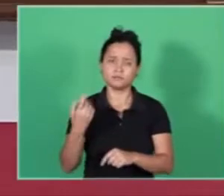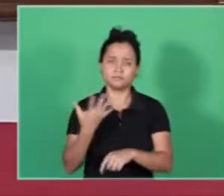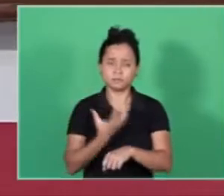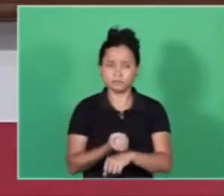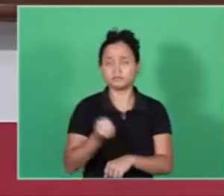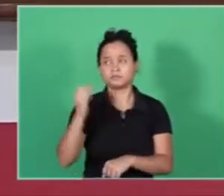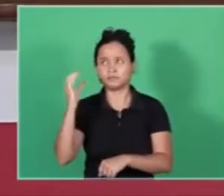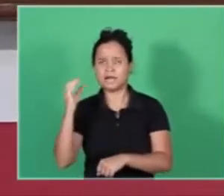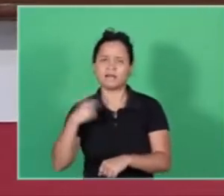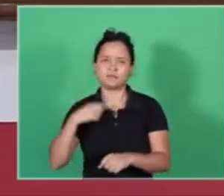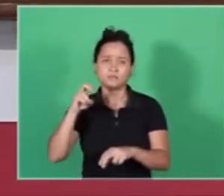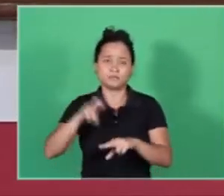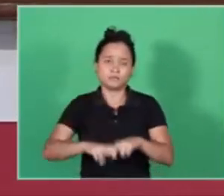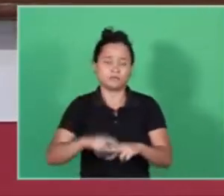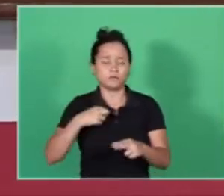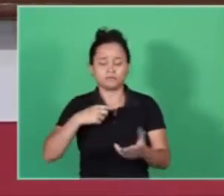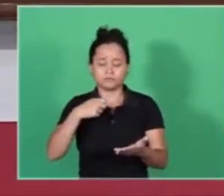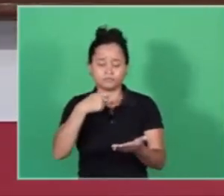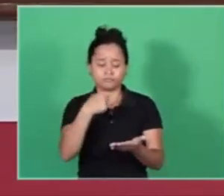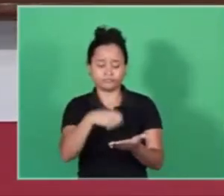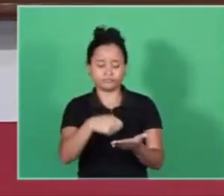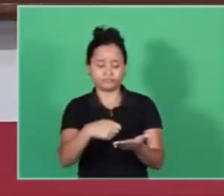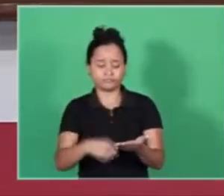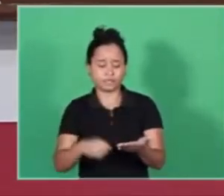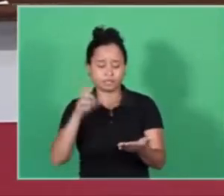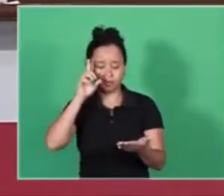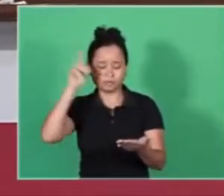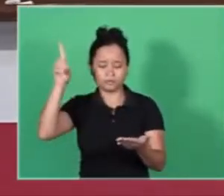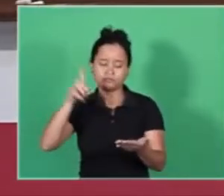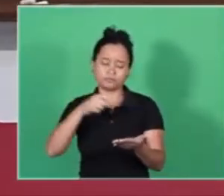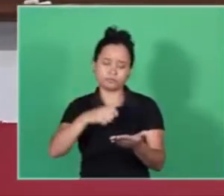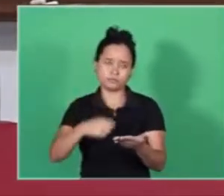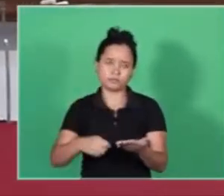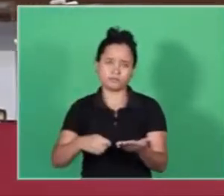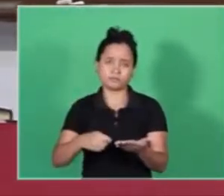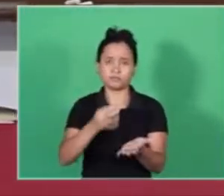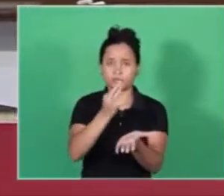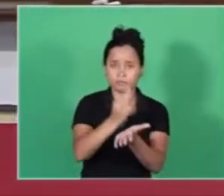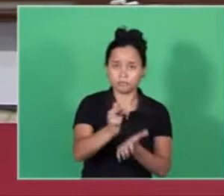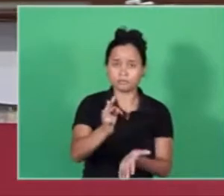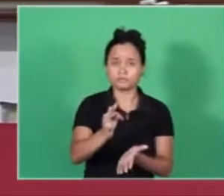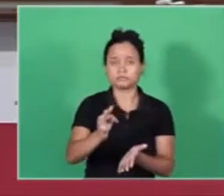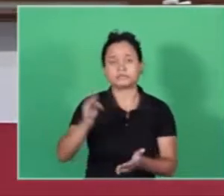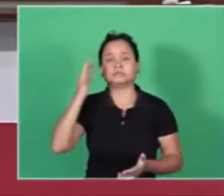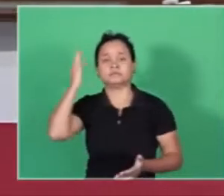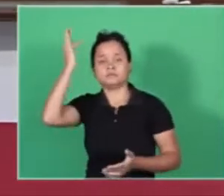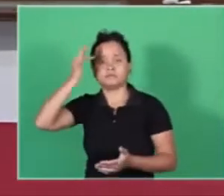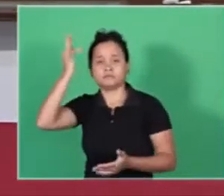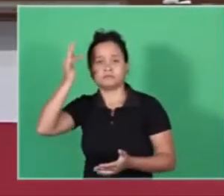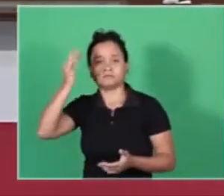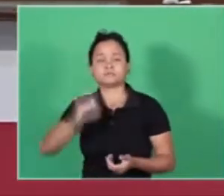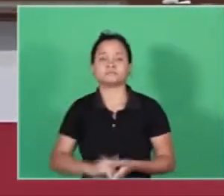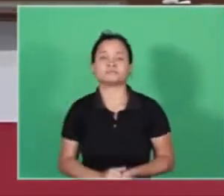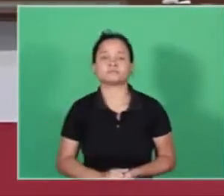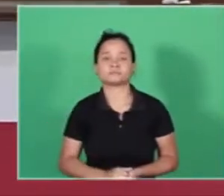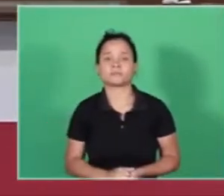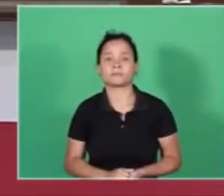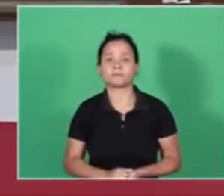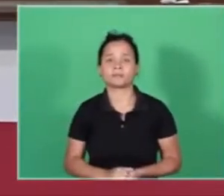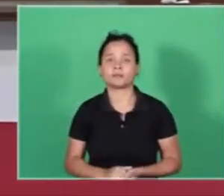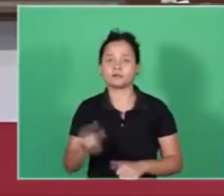You can say God spoke. The philosopher said this, the theologian said this, and it came to a